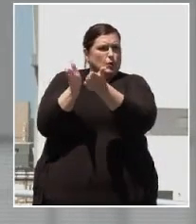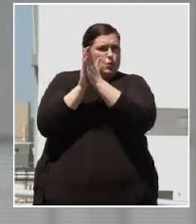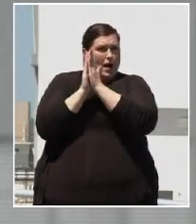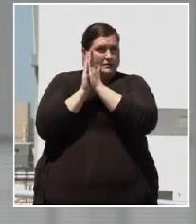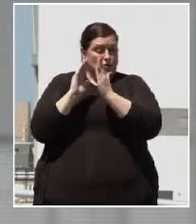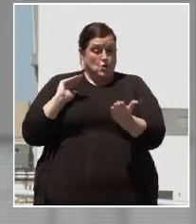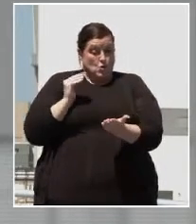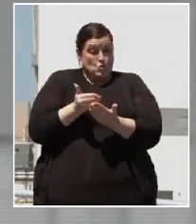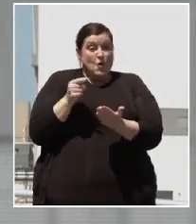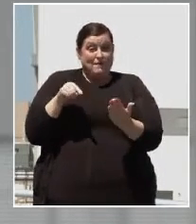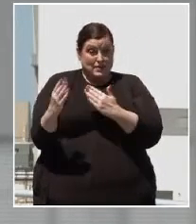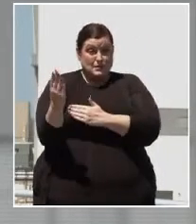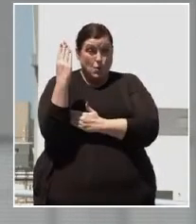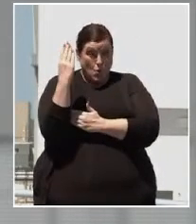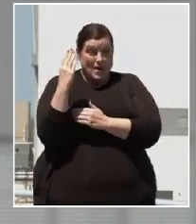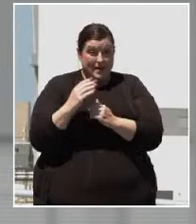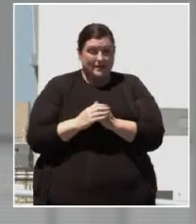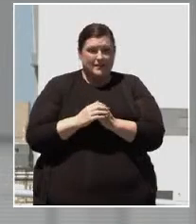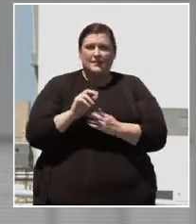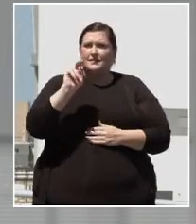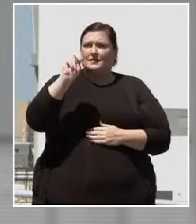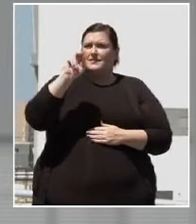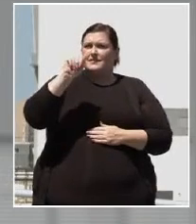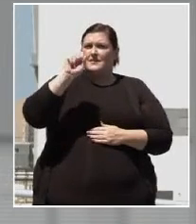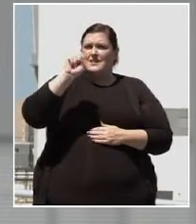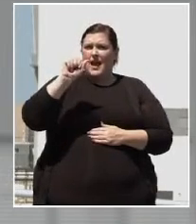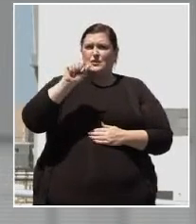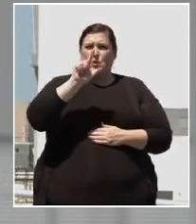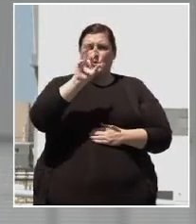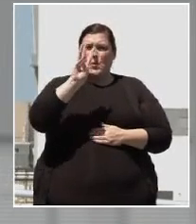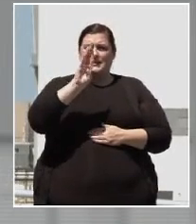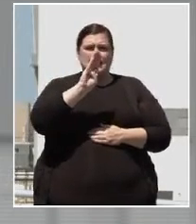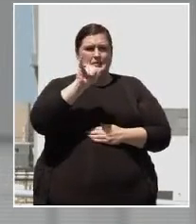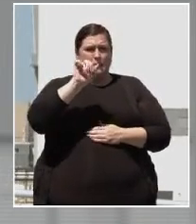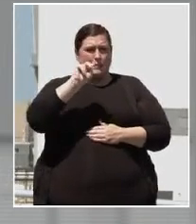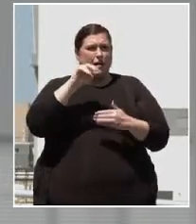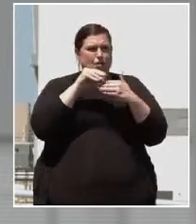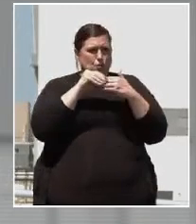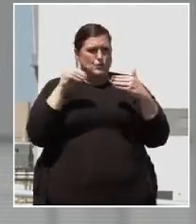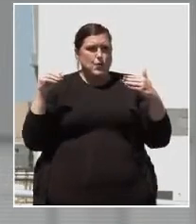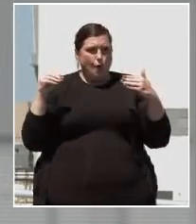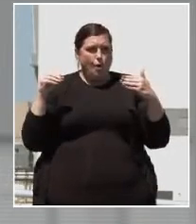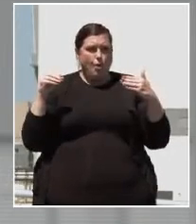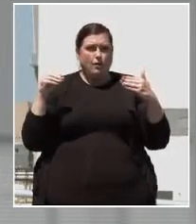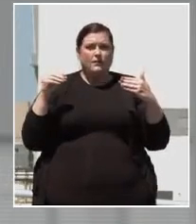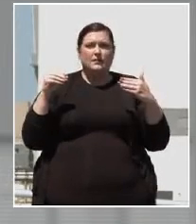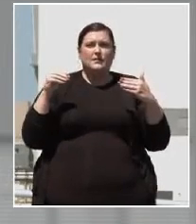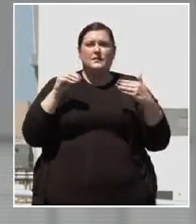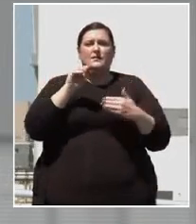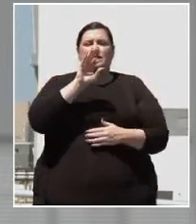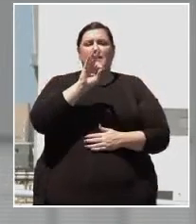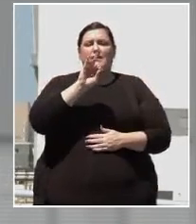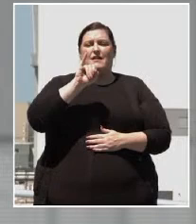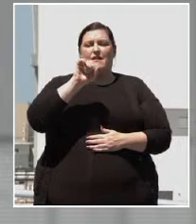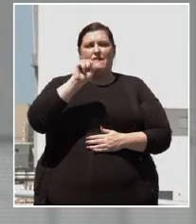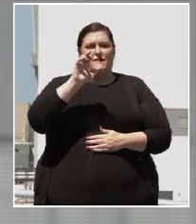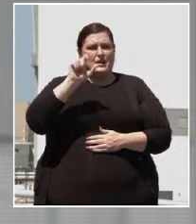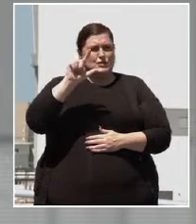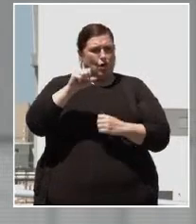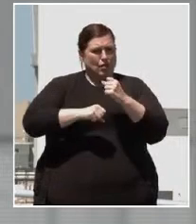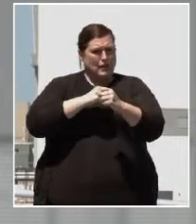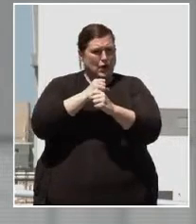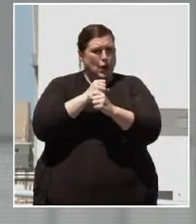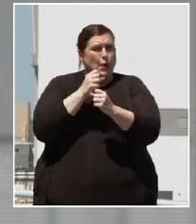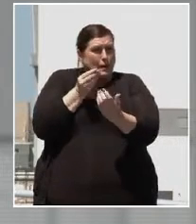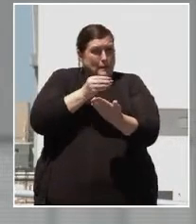morning and NASA's $ 26 billion fiscal year budget for